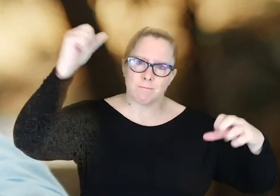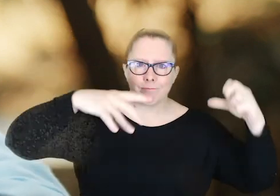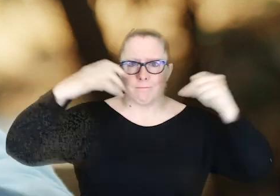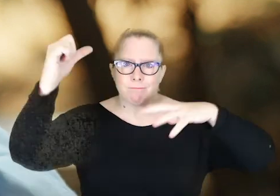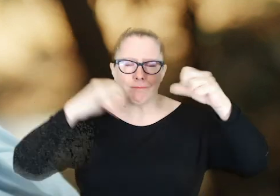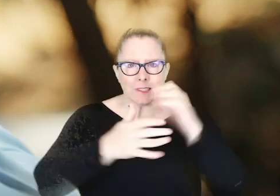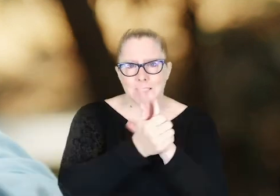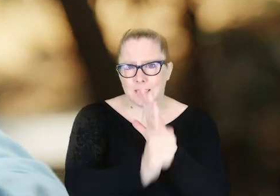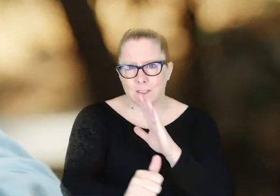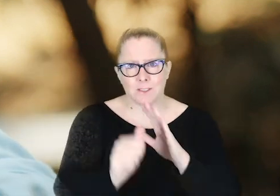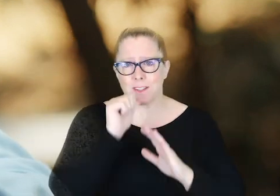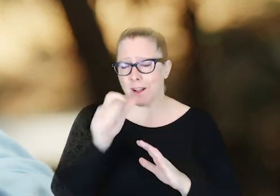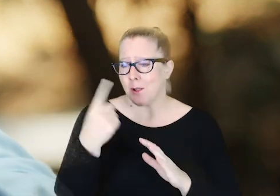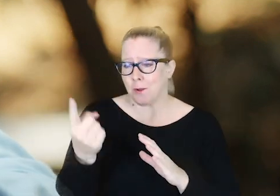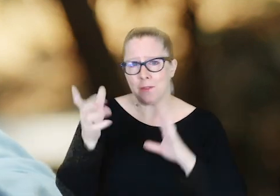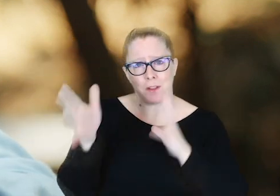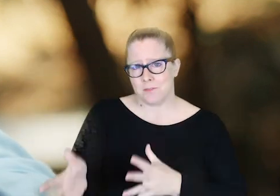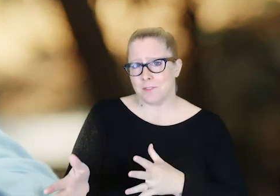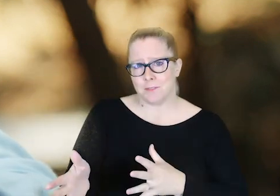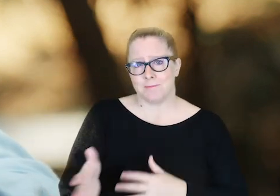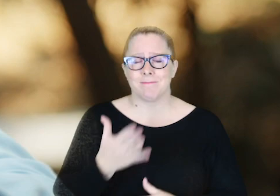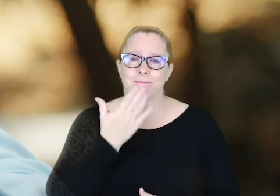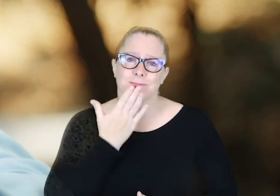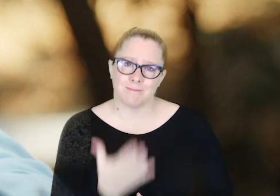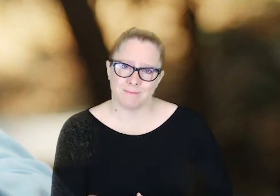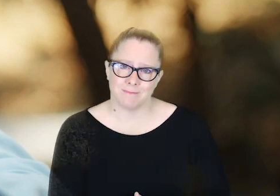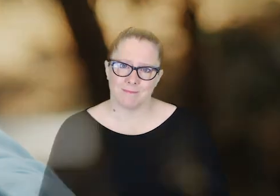our talents and not be excluded. Thank you very much.